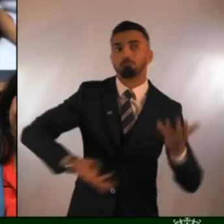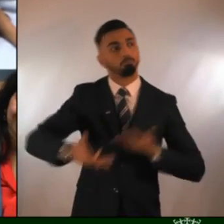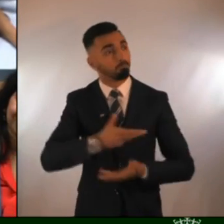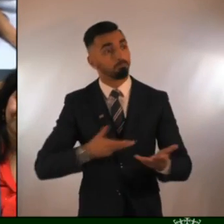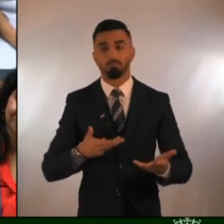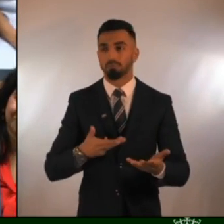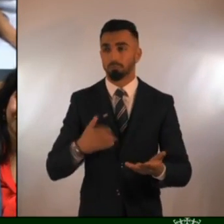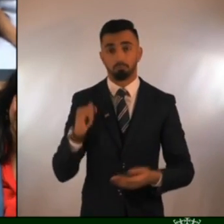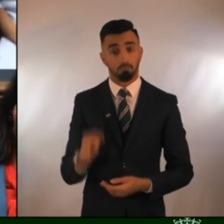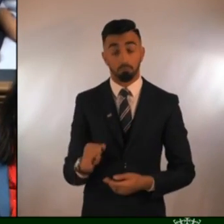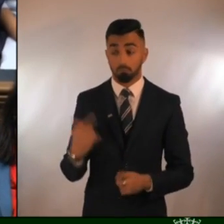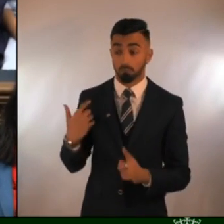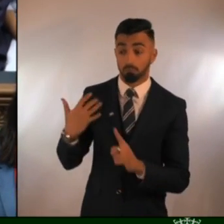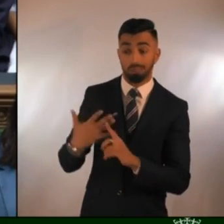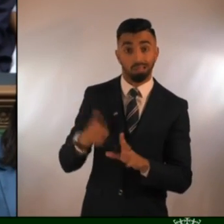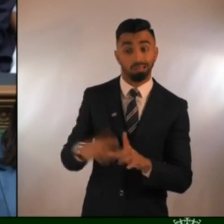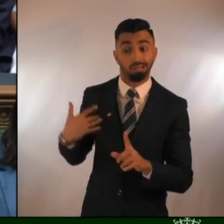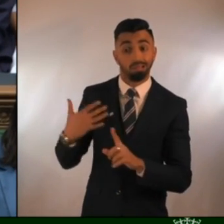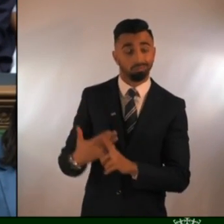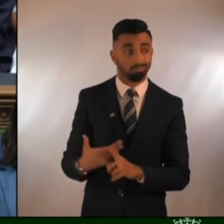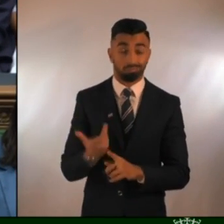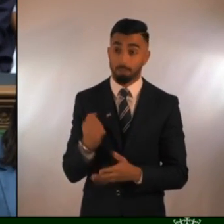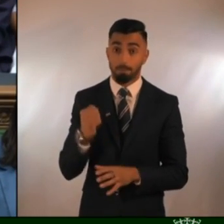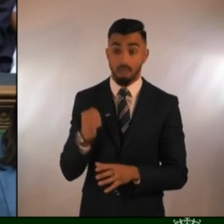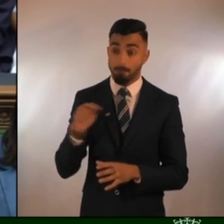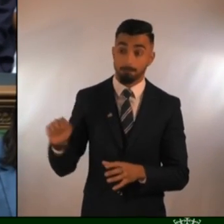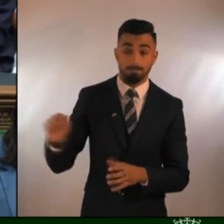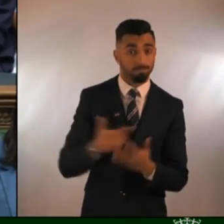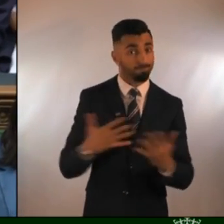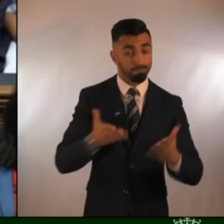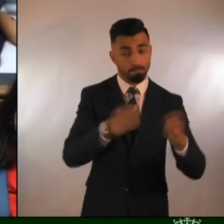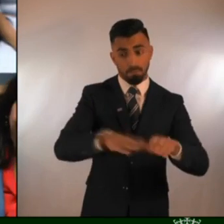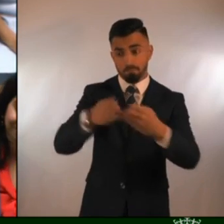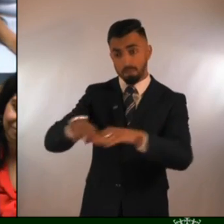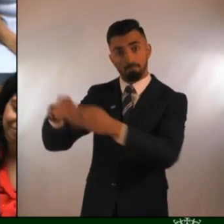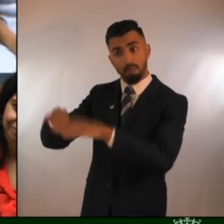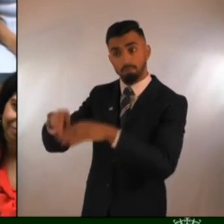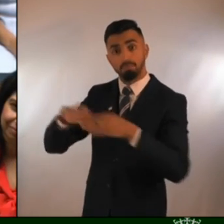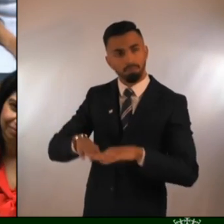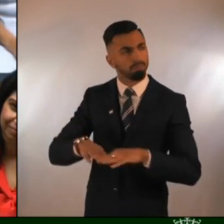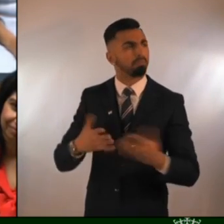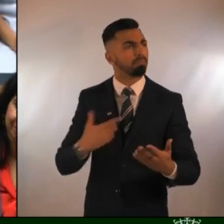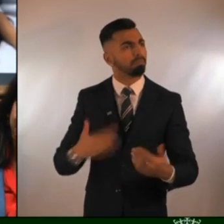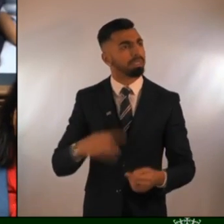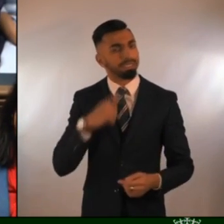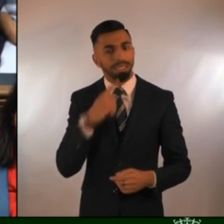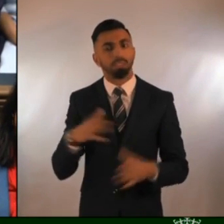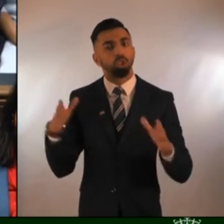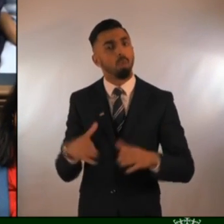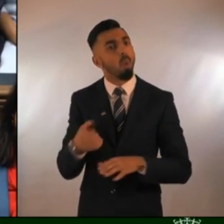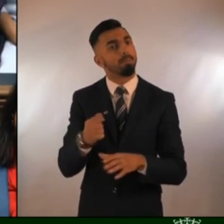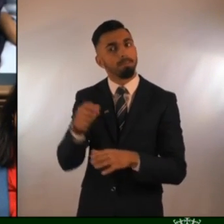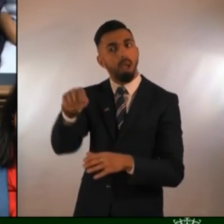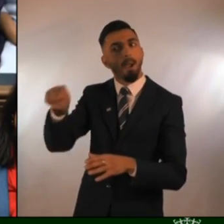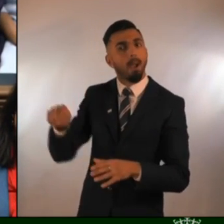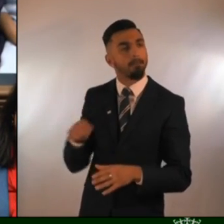decade. We're already promised to introduce a business rates pubs discount of £1,000 for small pubs, but I've heard